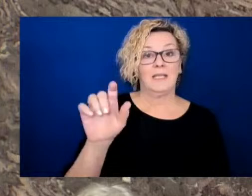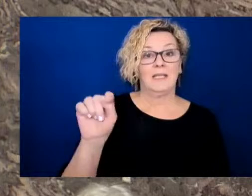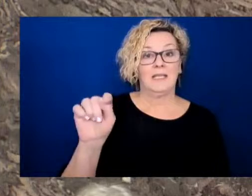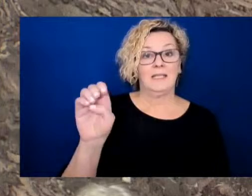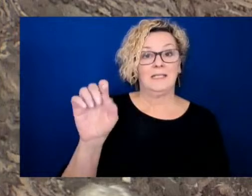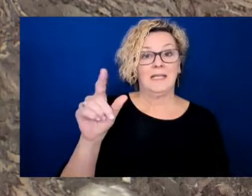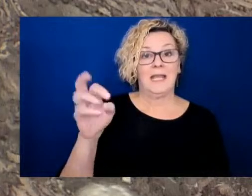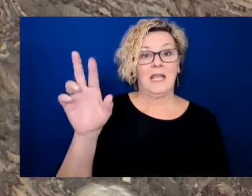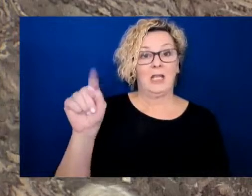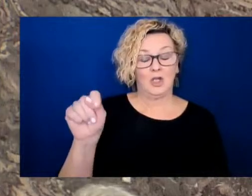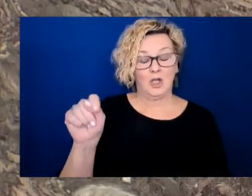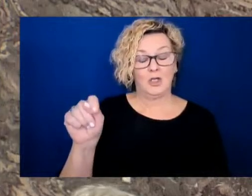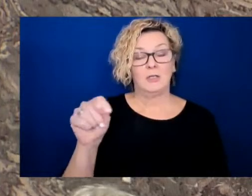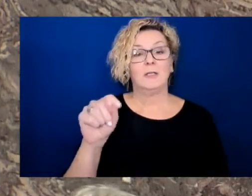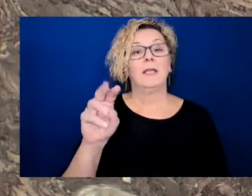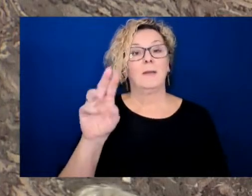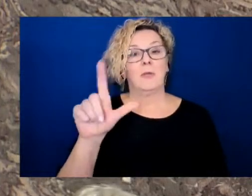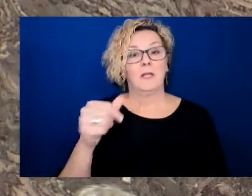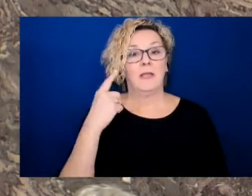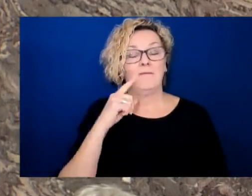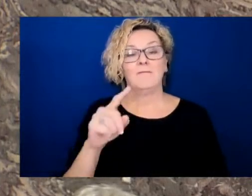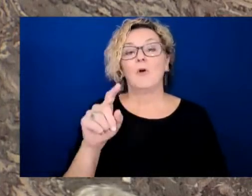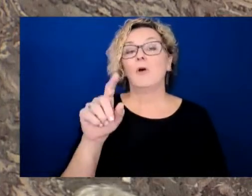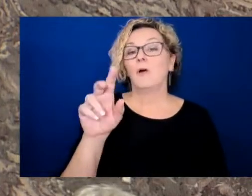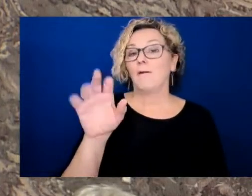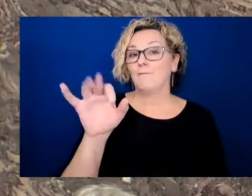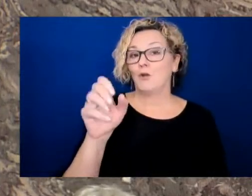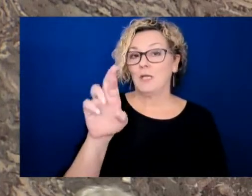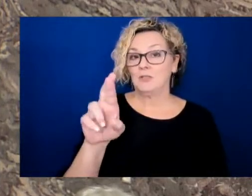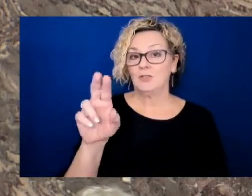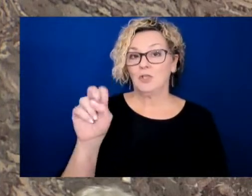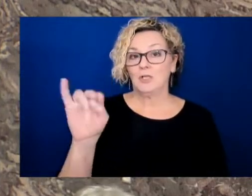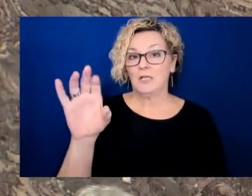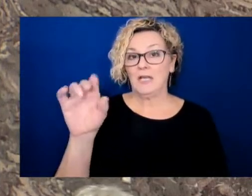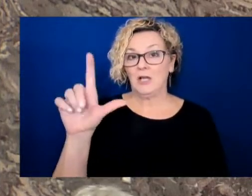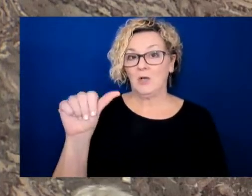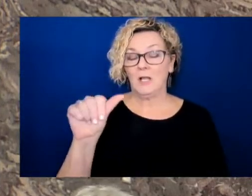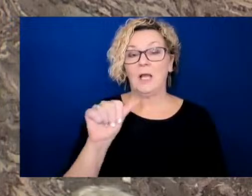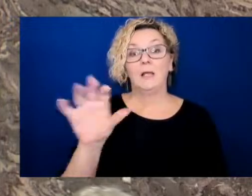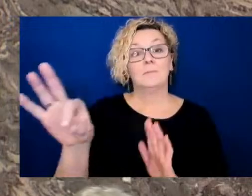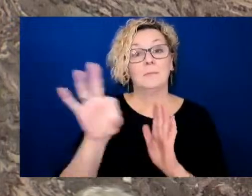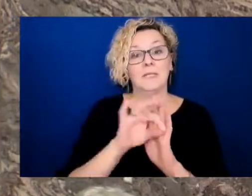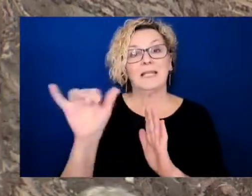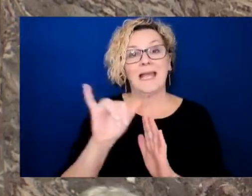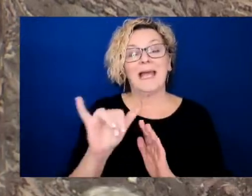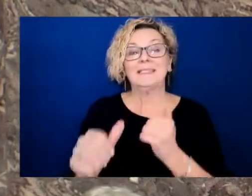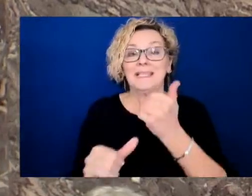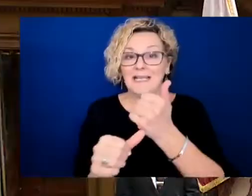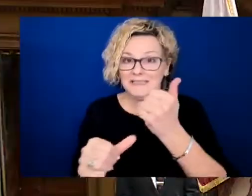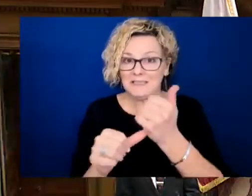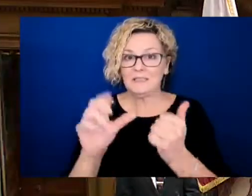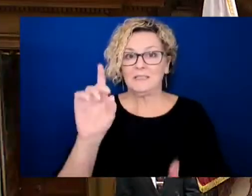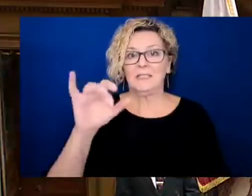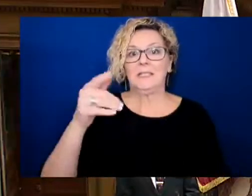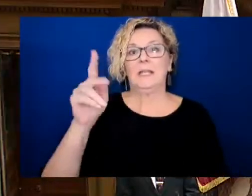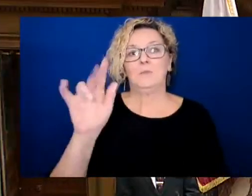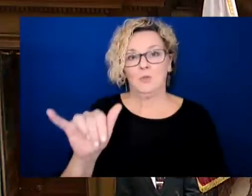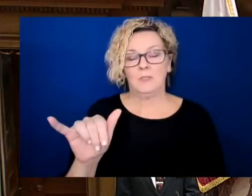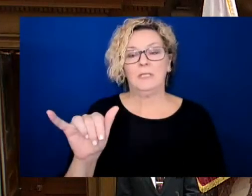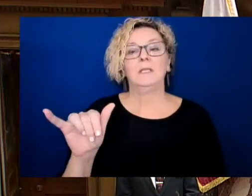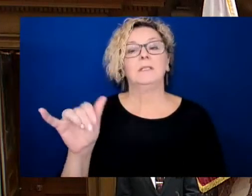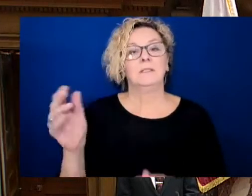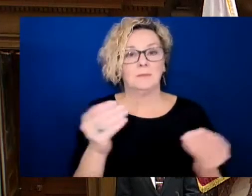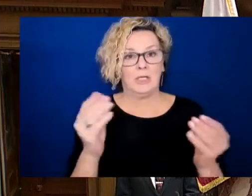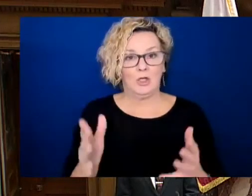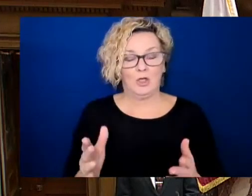Fraser-Nicola Electoral District, be appointed Assistant Deputy Speaker for this session of the Legislative Assembly. You have heard the question. All those in favor